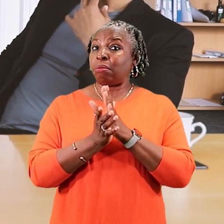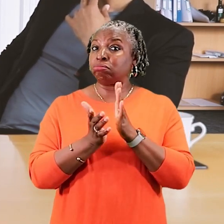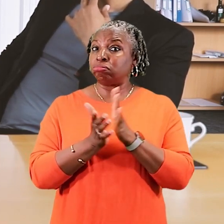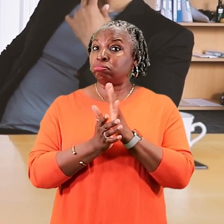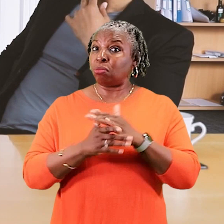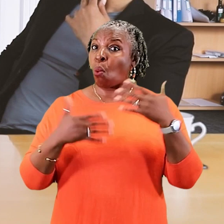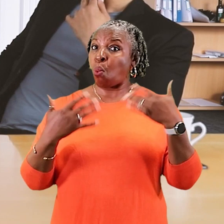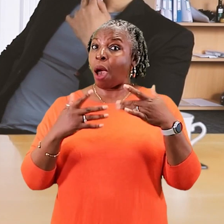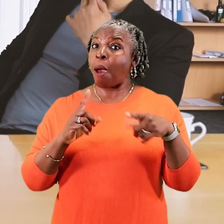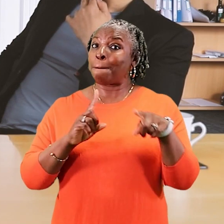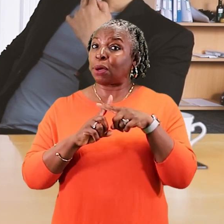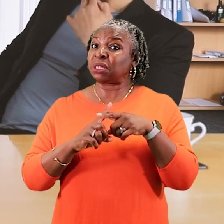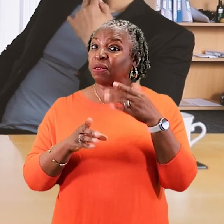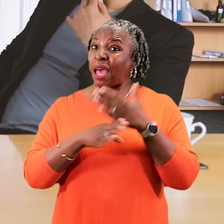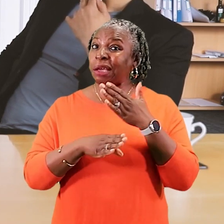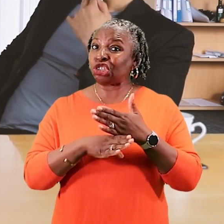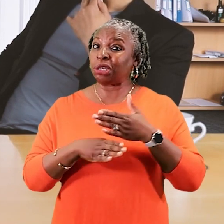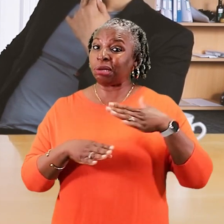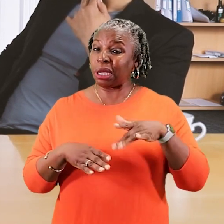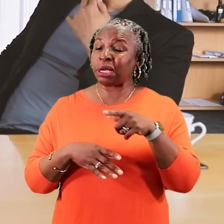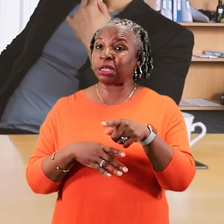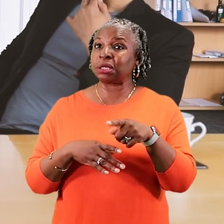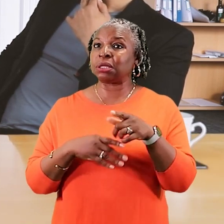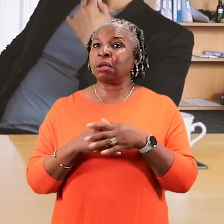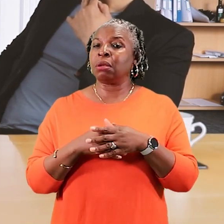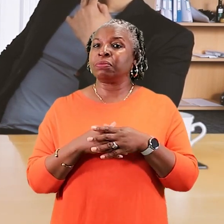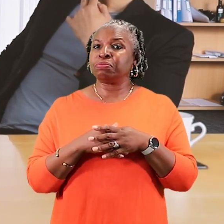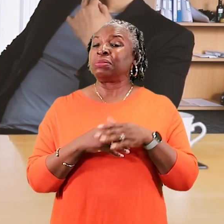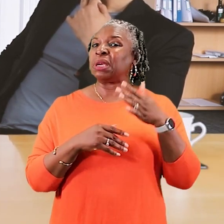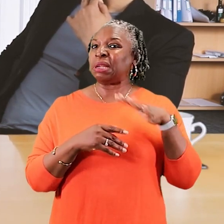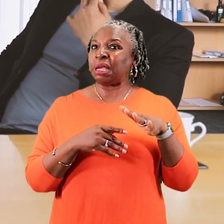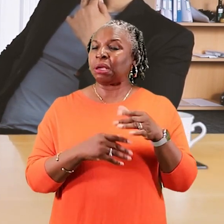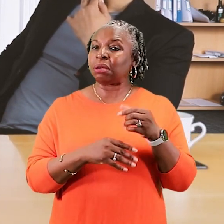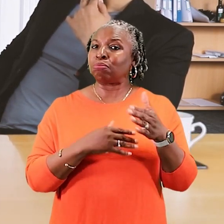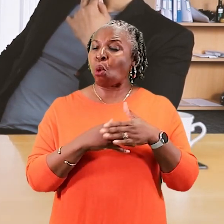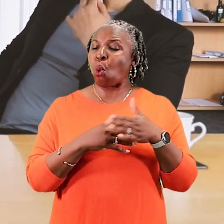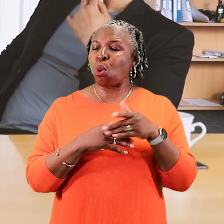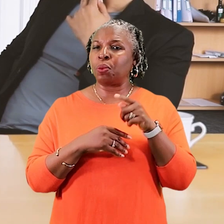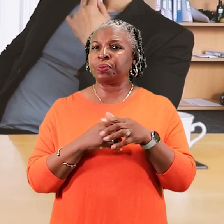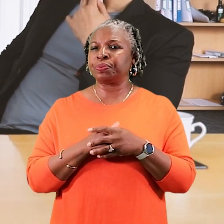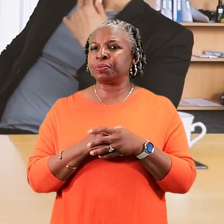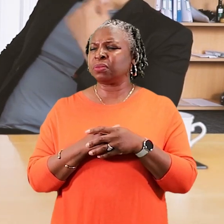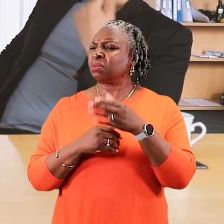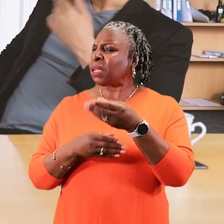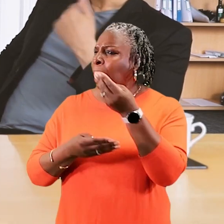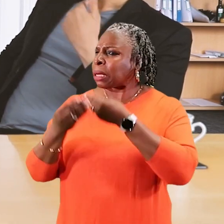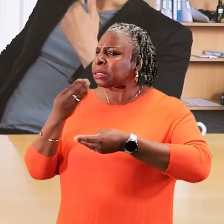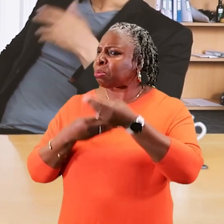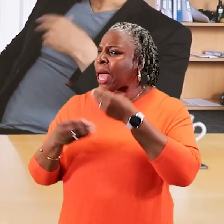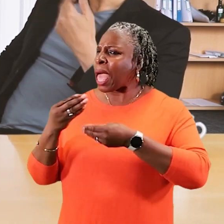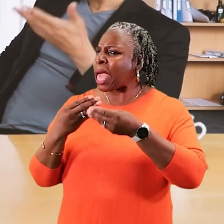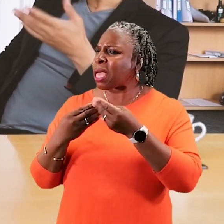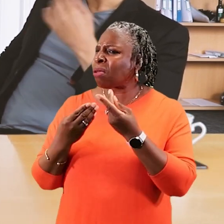I haven't experienced positive action for myself, I think we need to take more radical action to readdress the imbalance. So can you